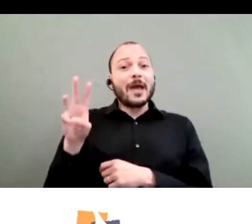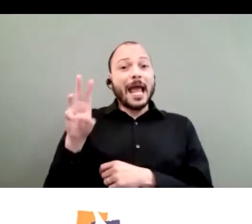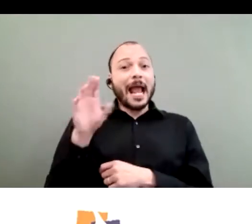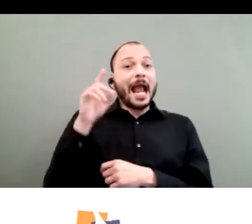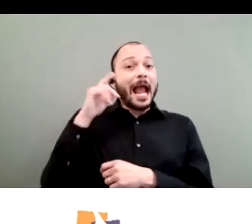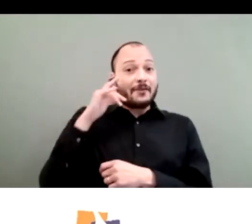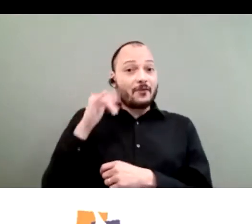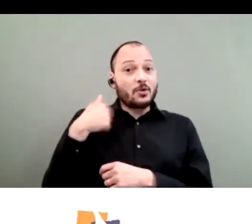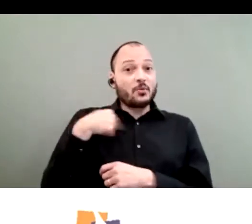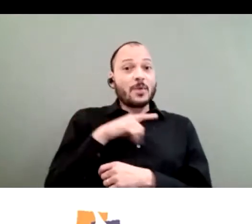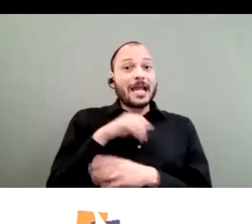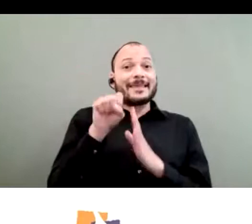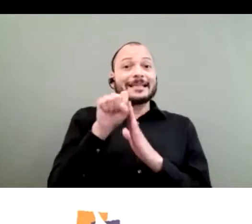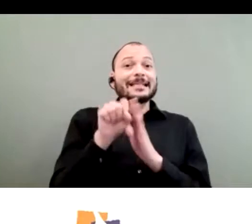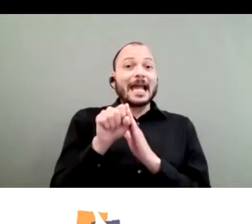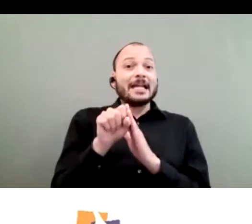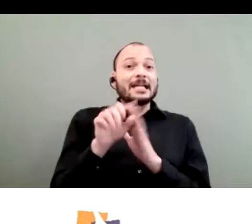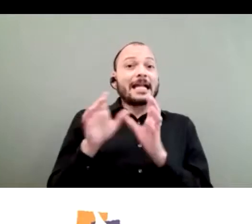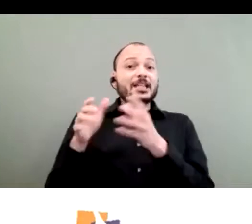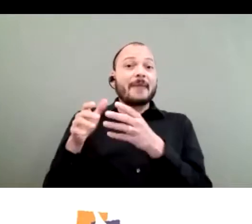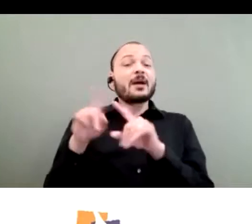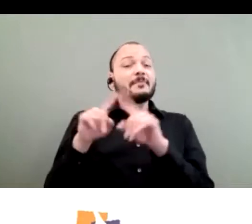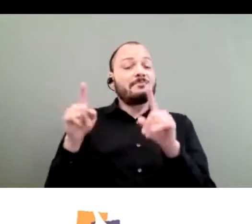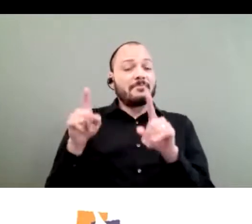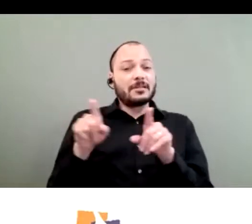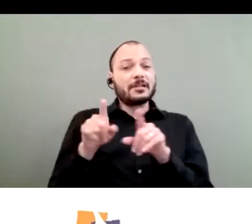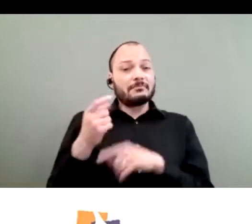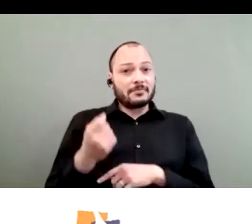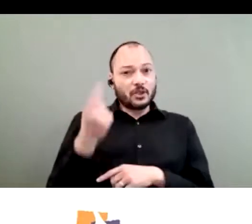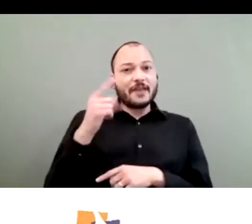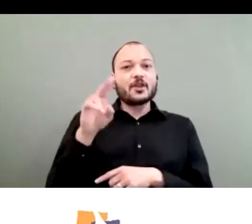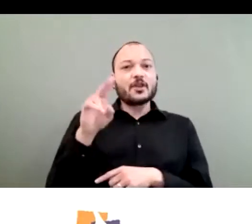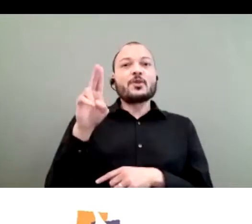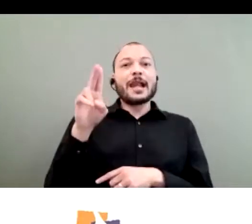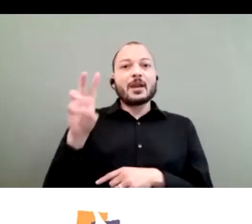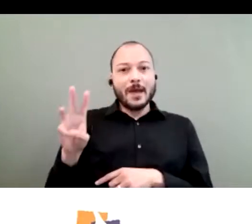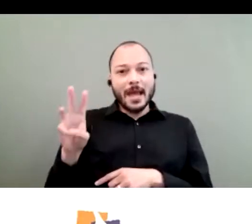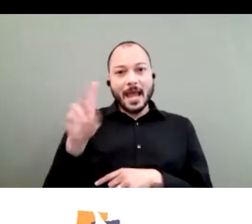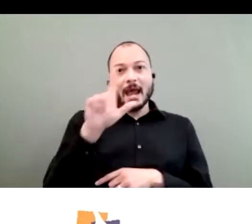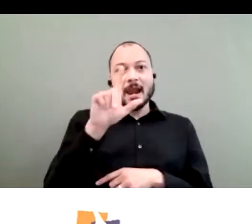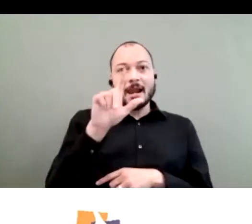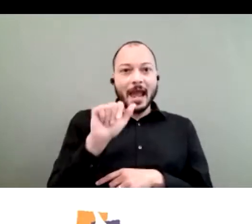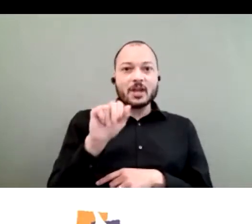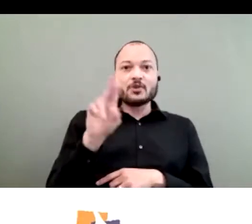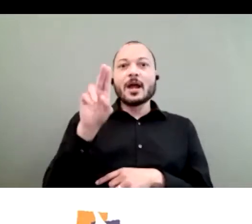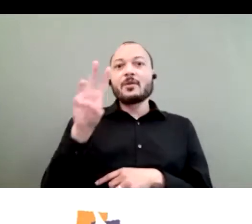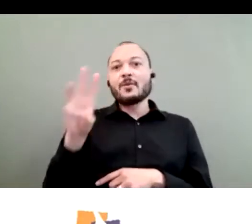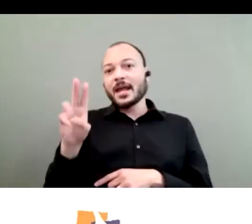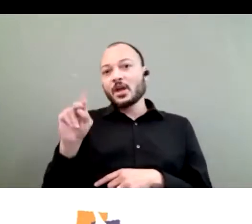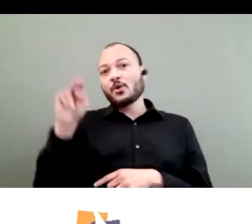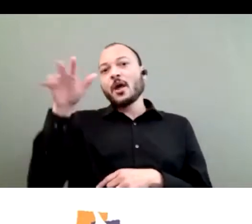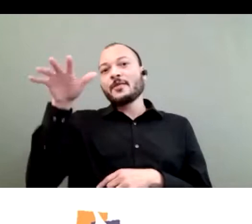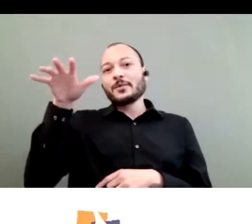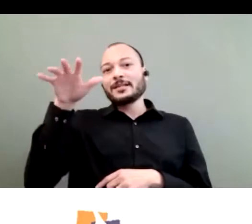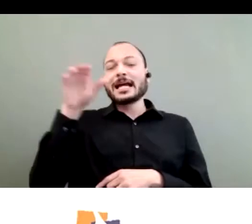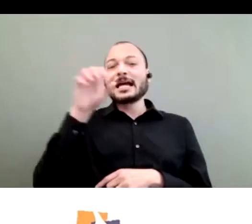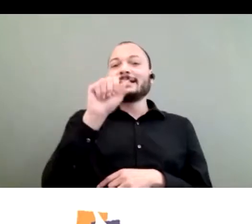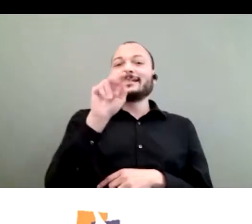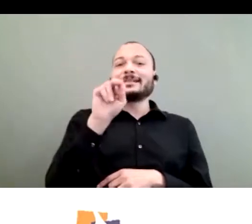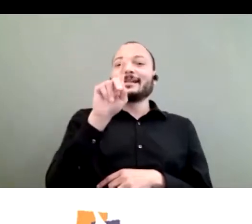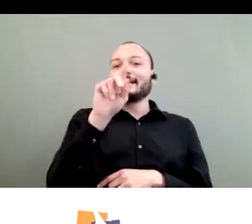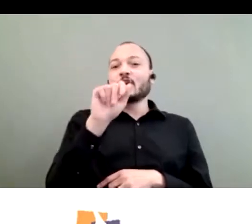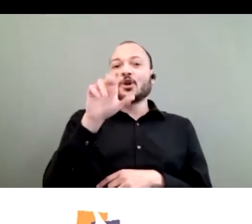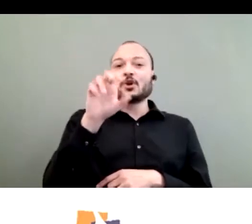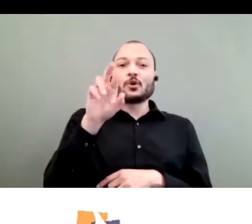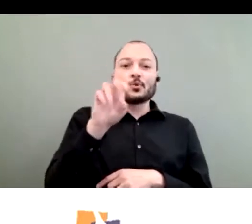are, there is a United Way LA, there is a United Way Northern Region, there's Santa Cruz, like whatever city you're in,